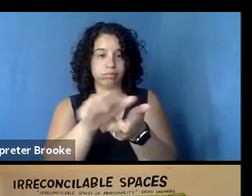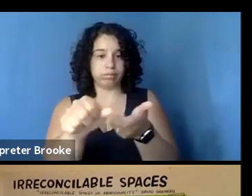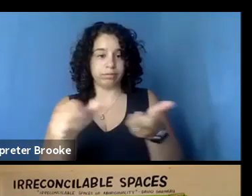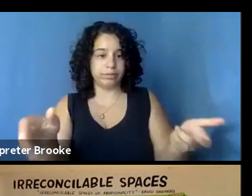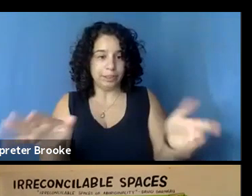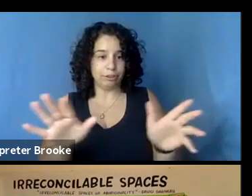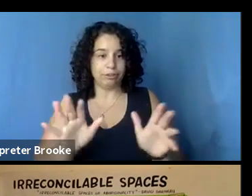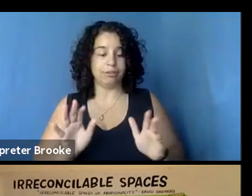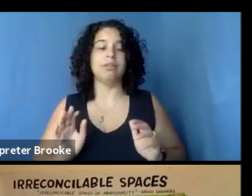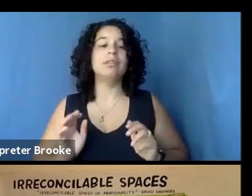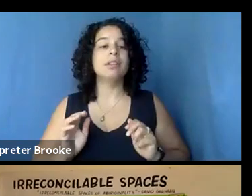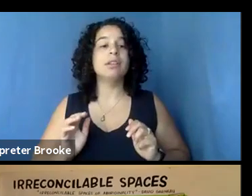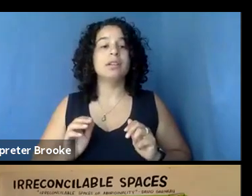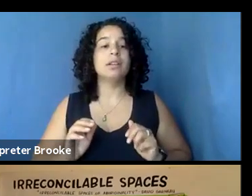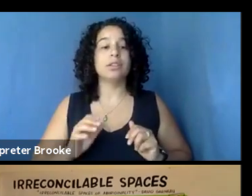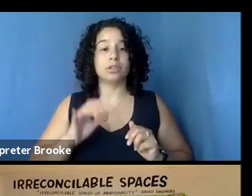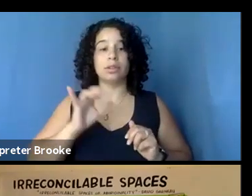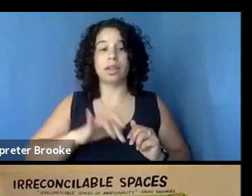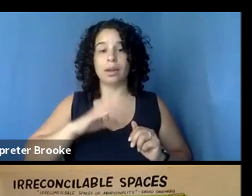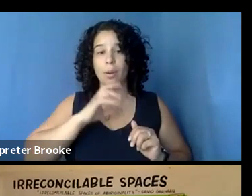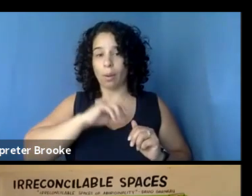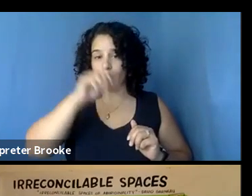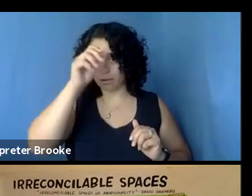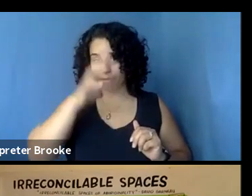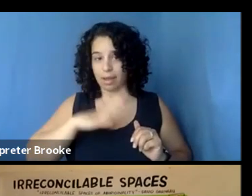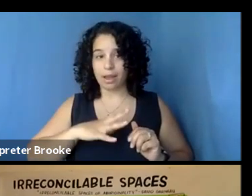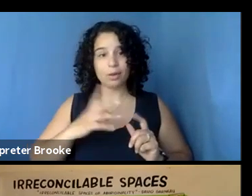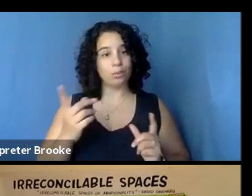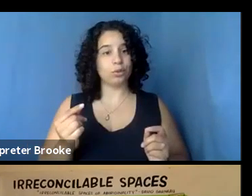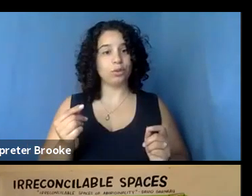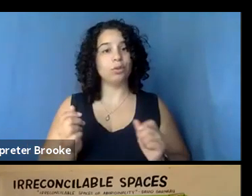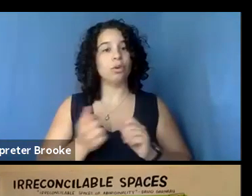And that old Nanabojo grabs a log,